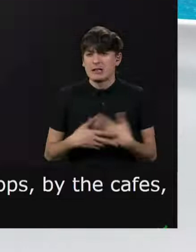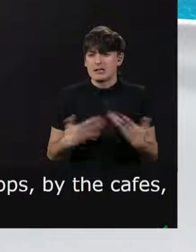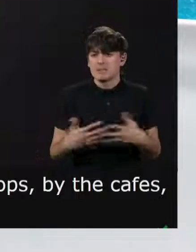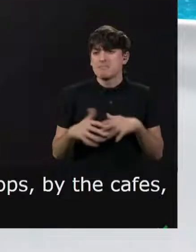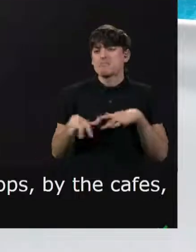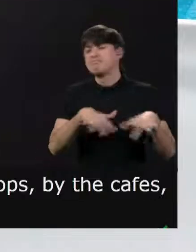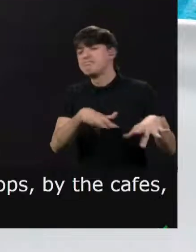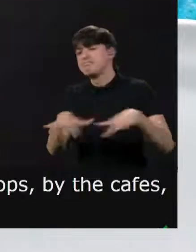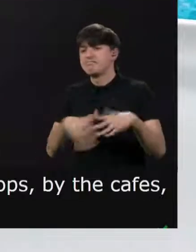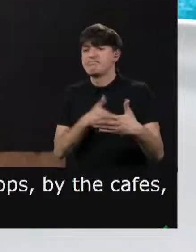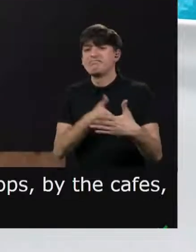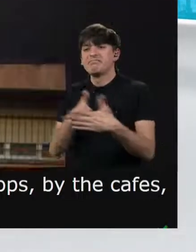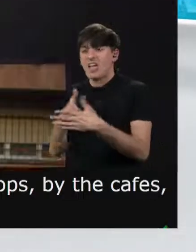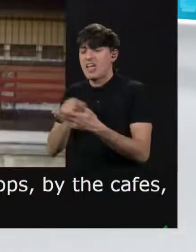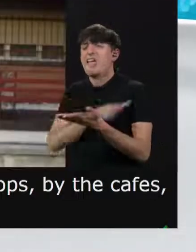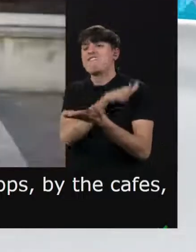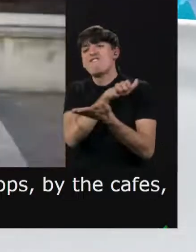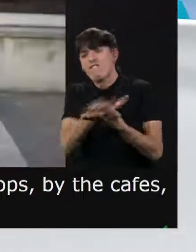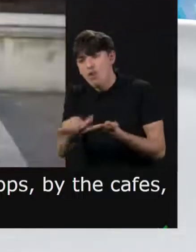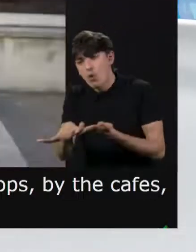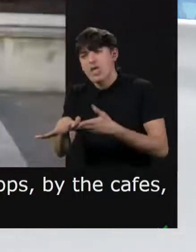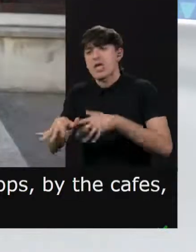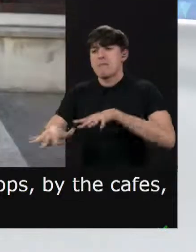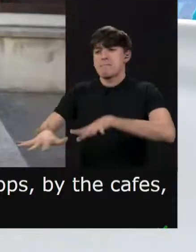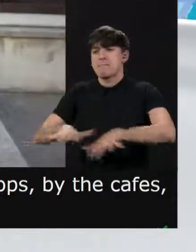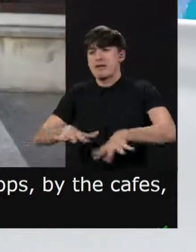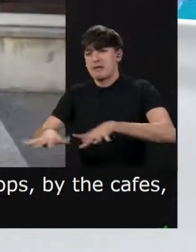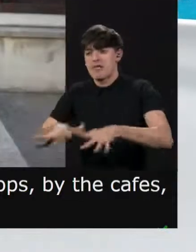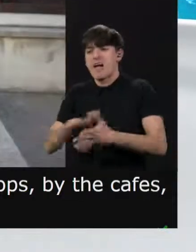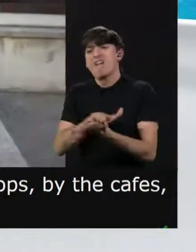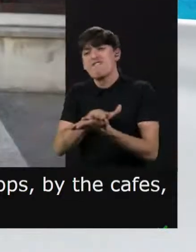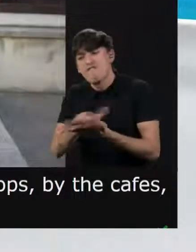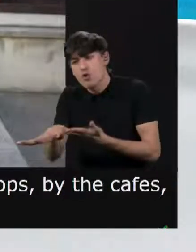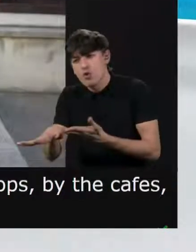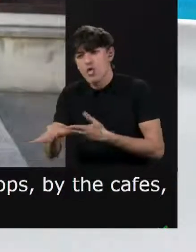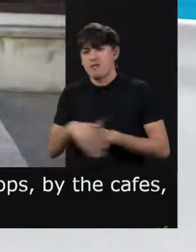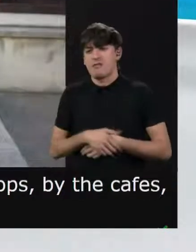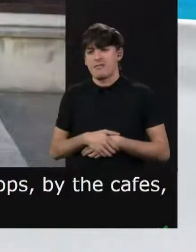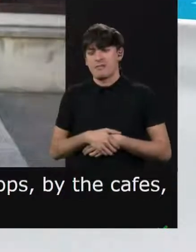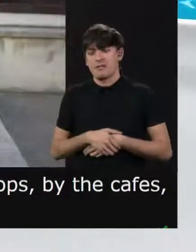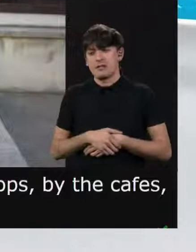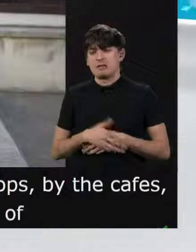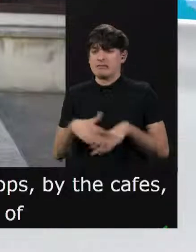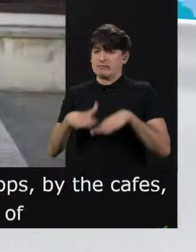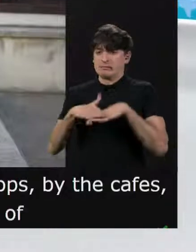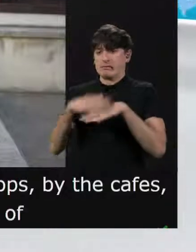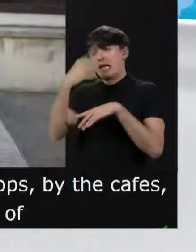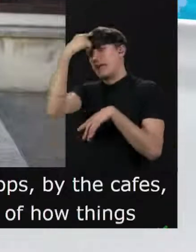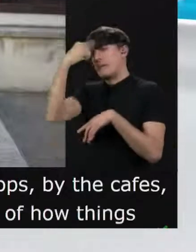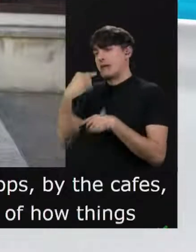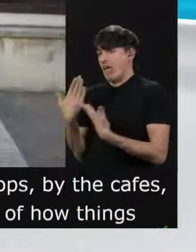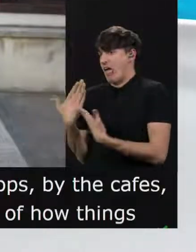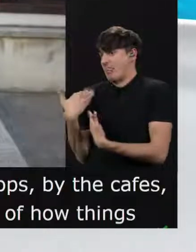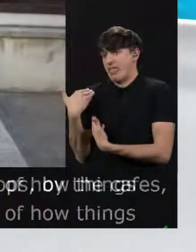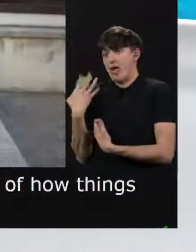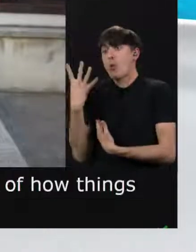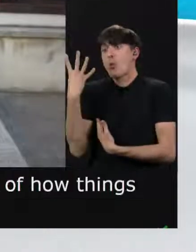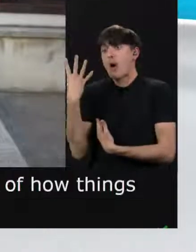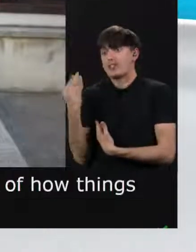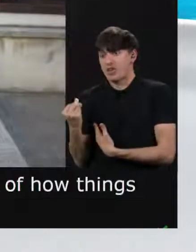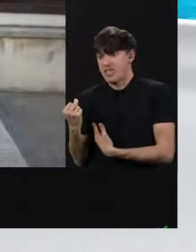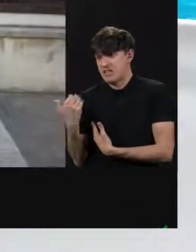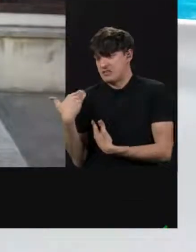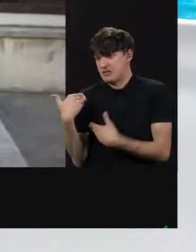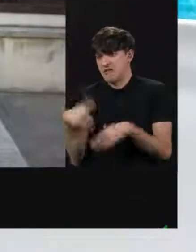shows us terrible examples of how things can go wrong in mobility. I always like to show this image that